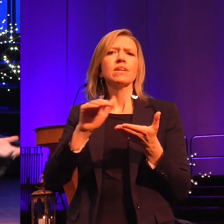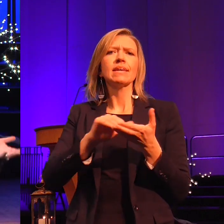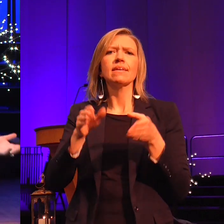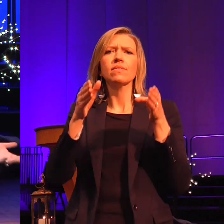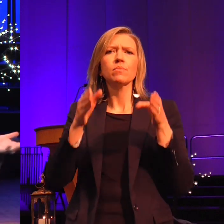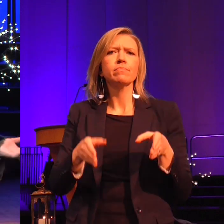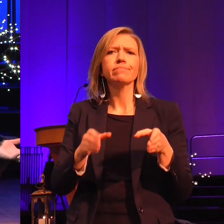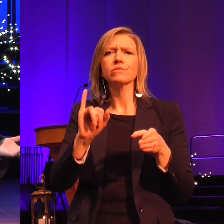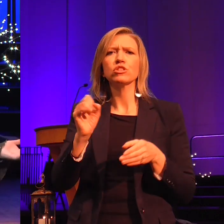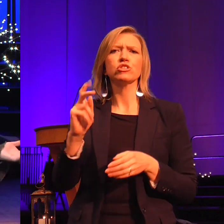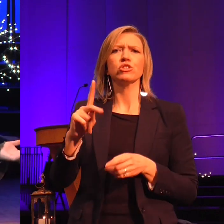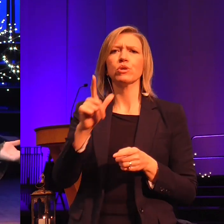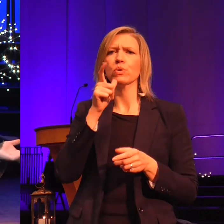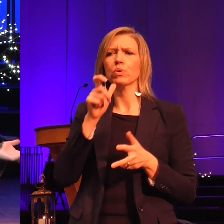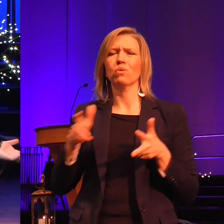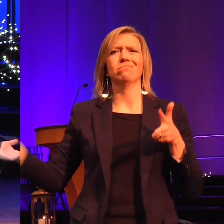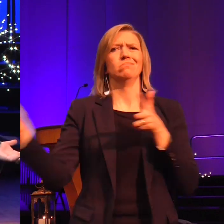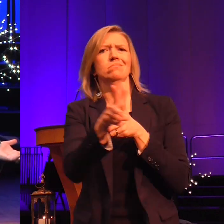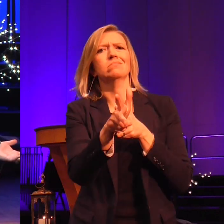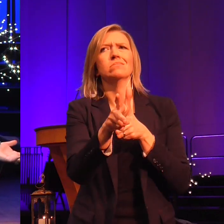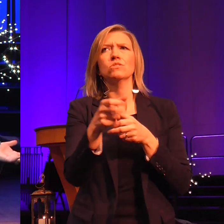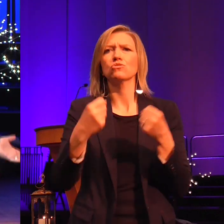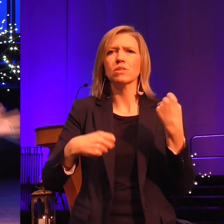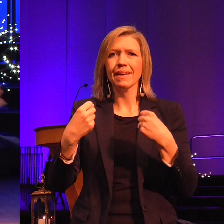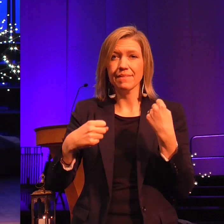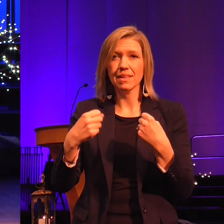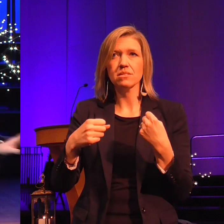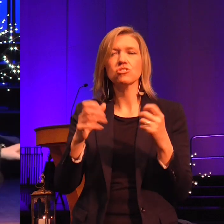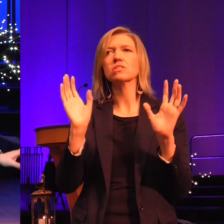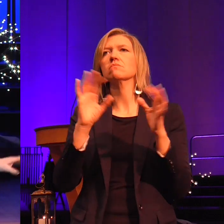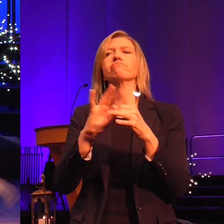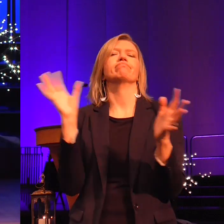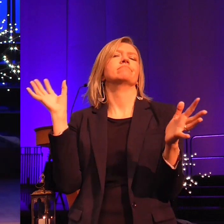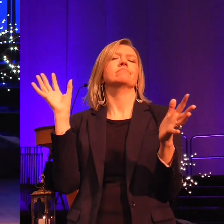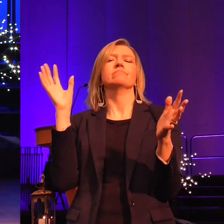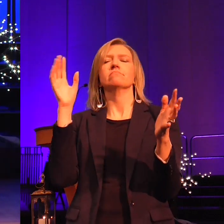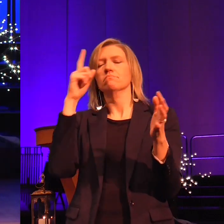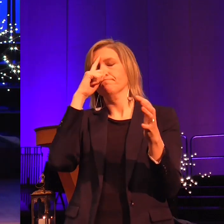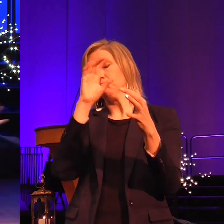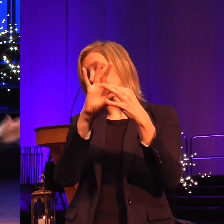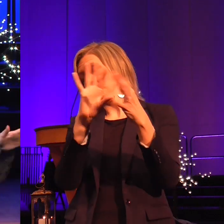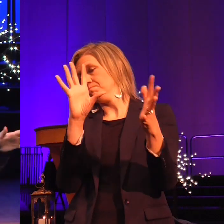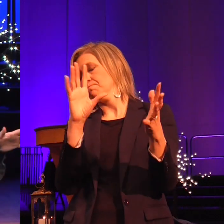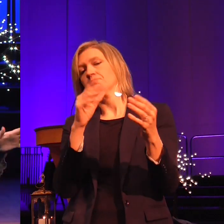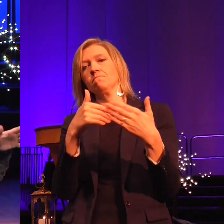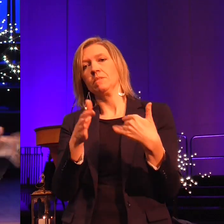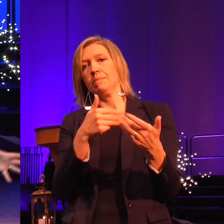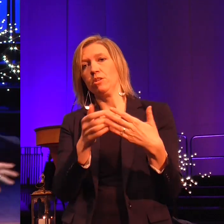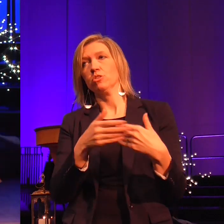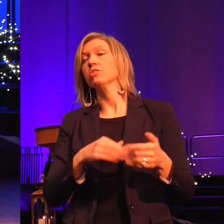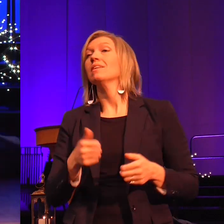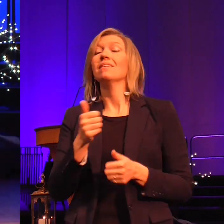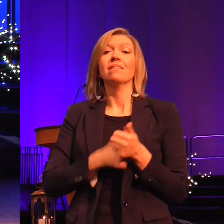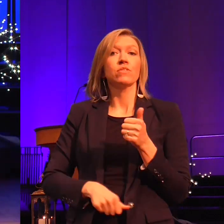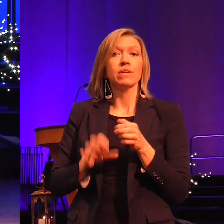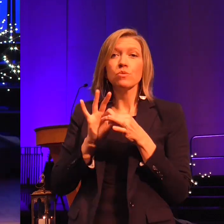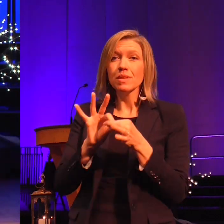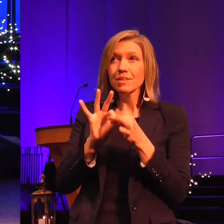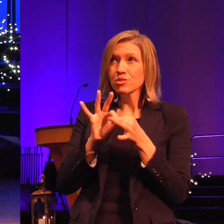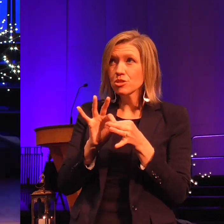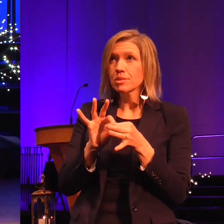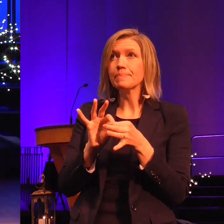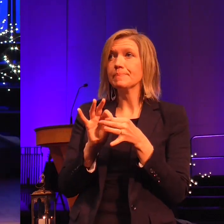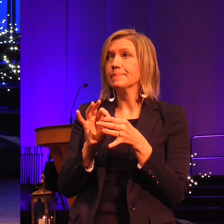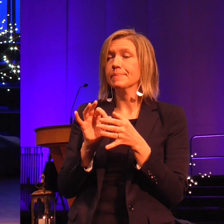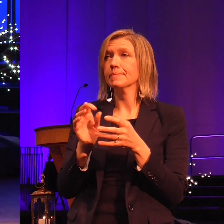that cut you off while you were driving, right? Just letting it go. Does it really matter? In every relationship we have, some